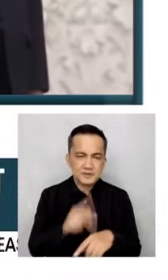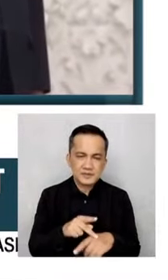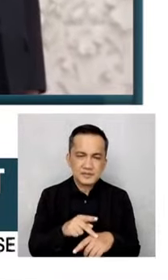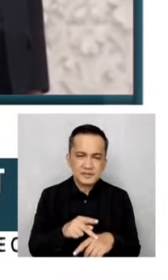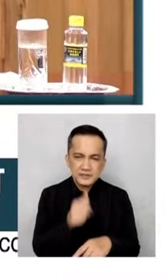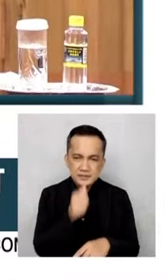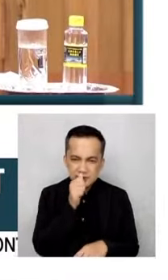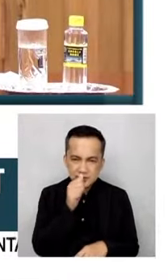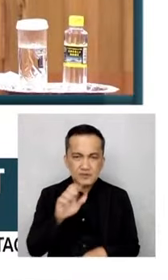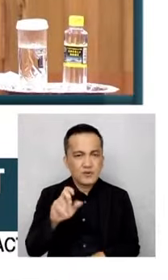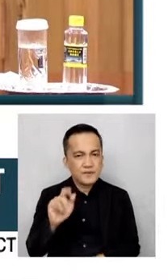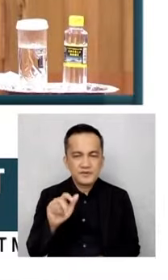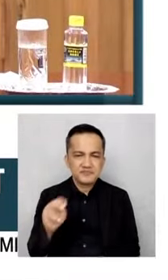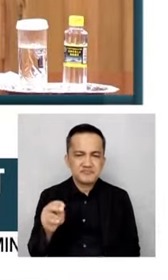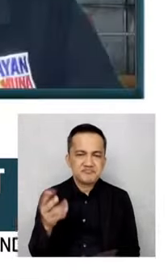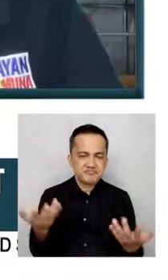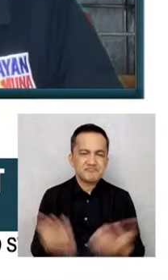weapon. Hmm.